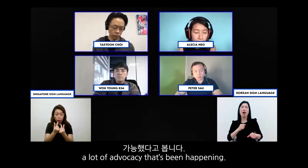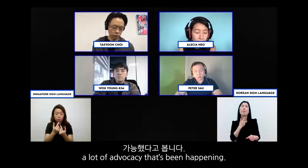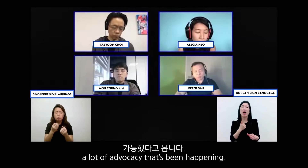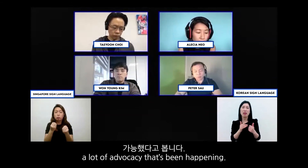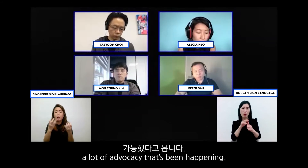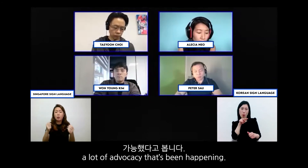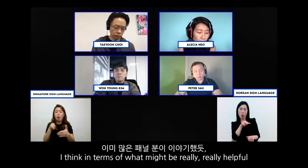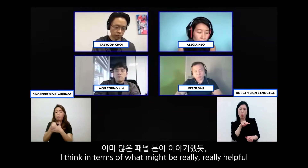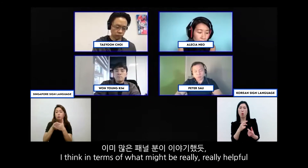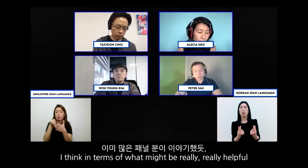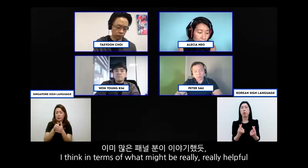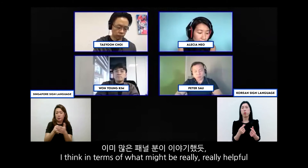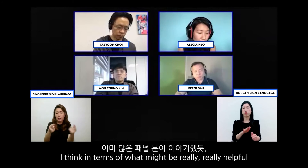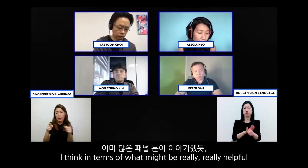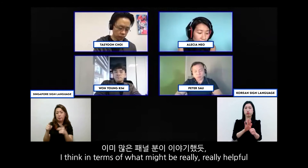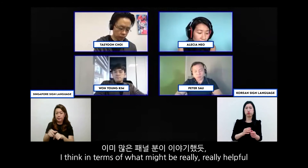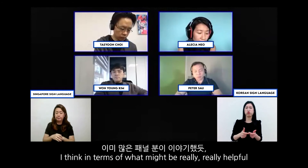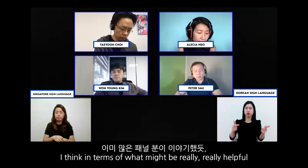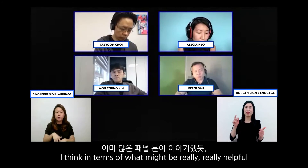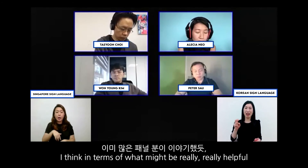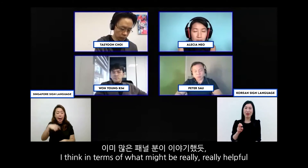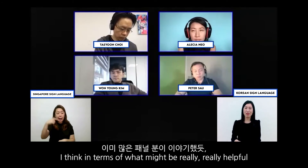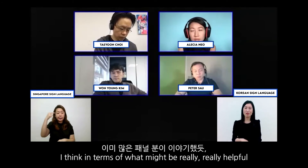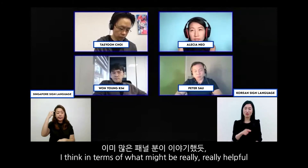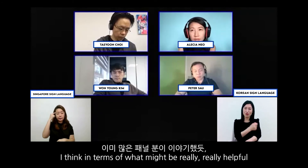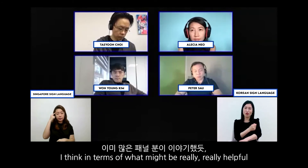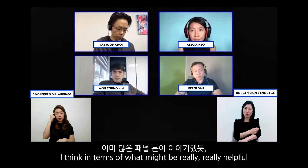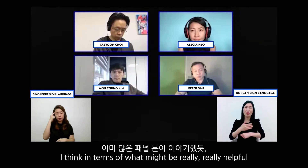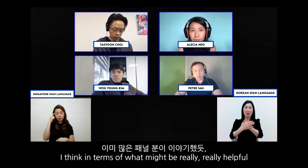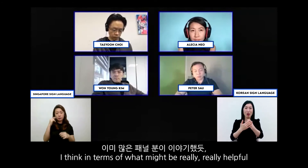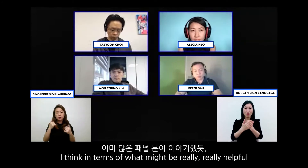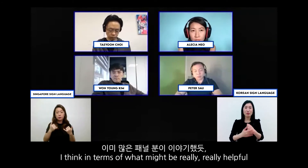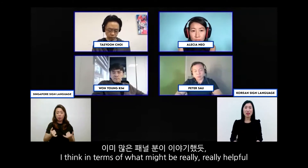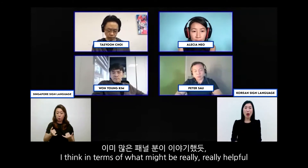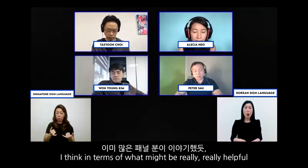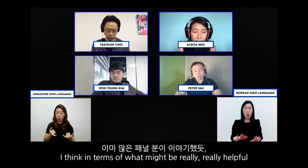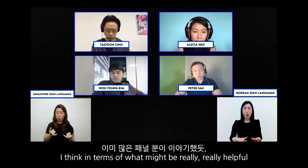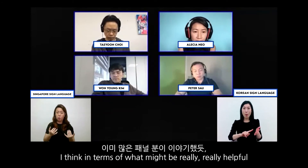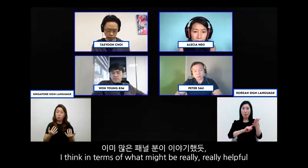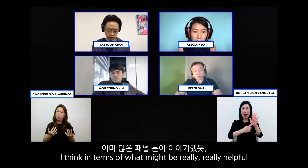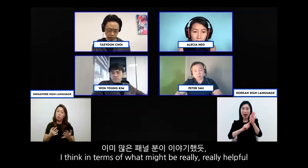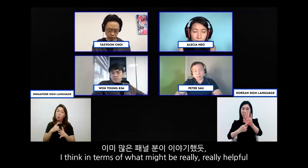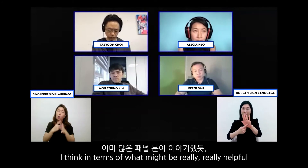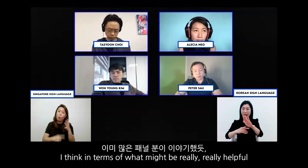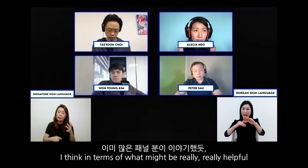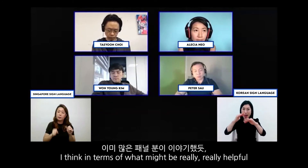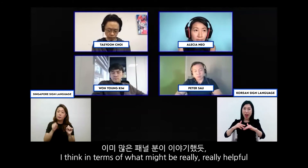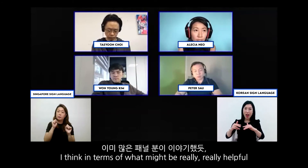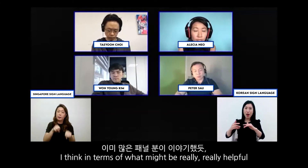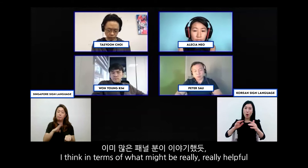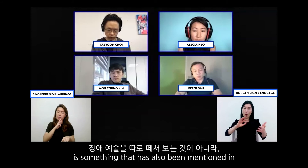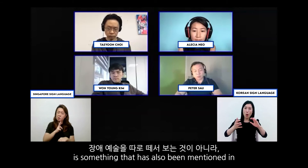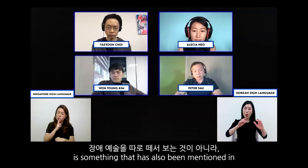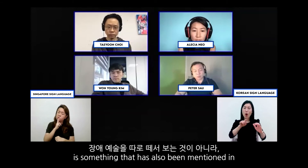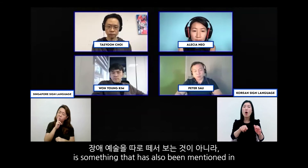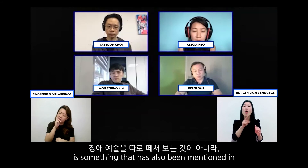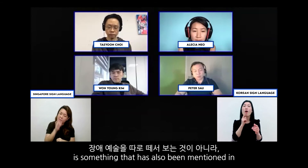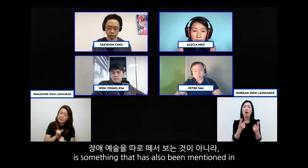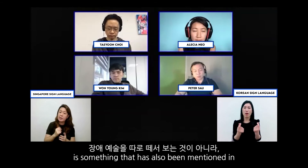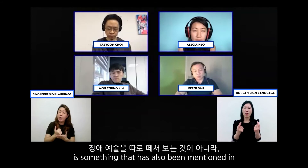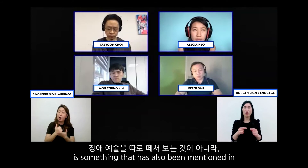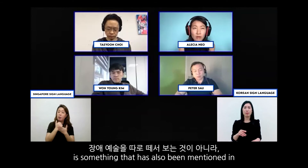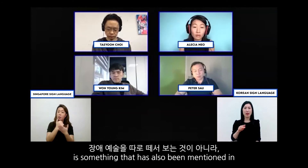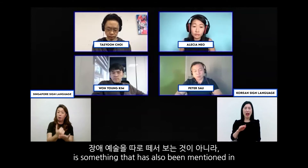been happening. I think in terms of what might be really, really helpful at this